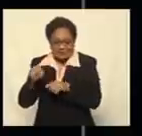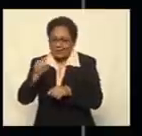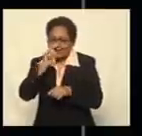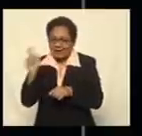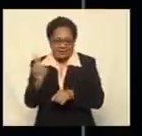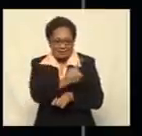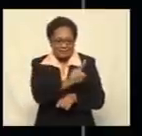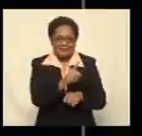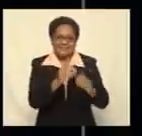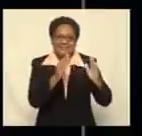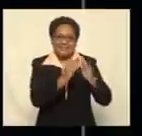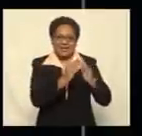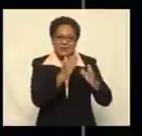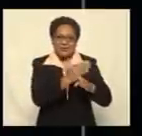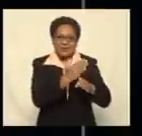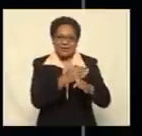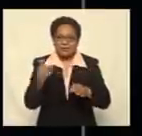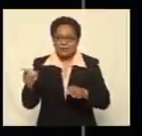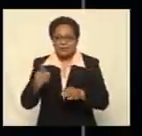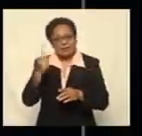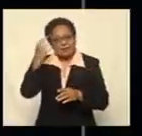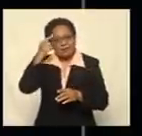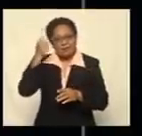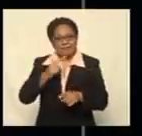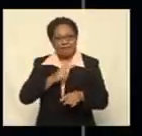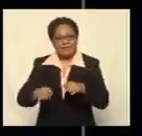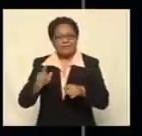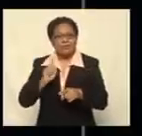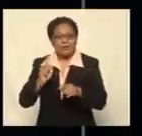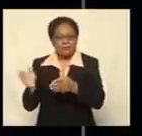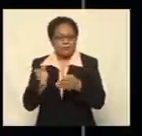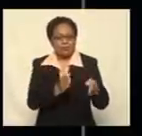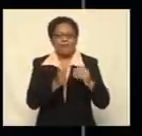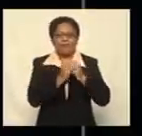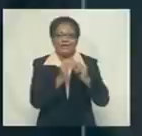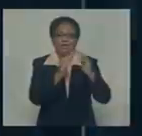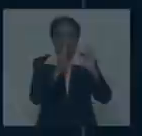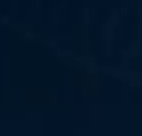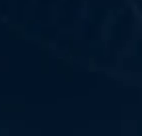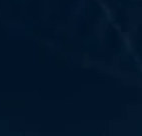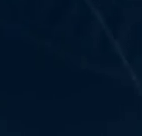acted quickly and decided to stay with his friend. Kelly Vadala reports.